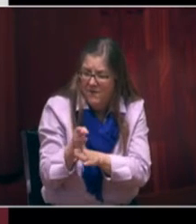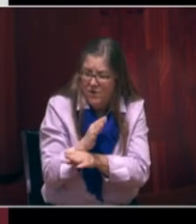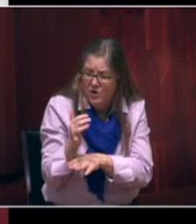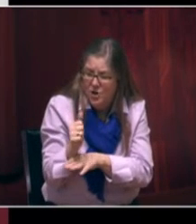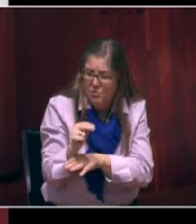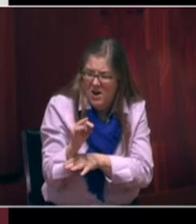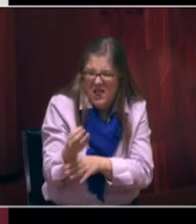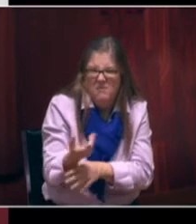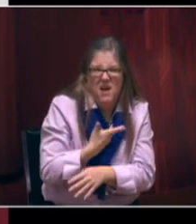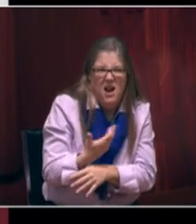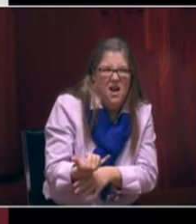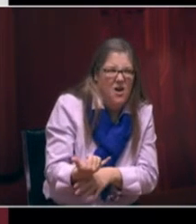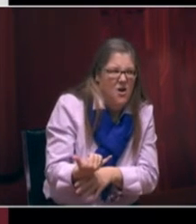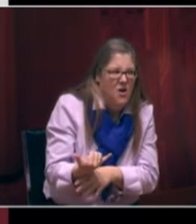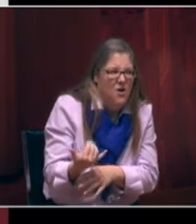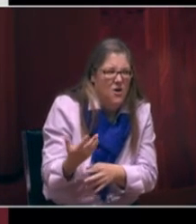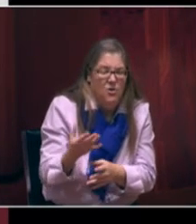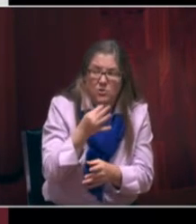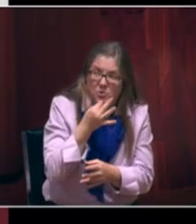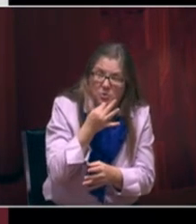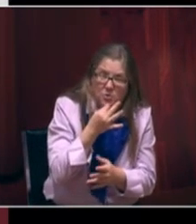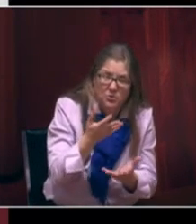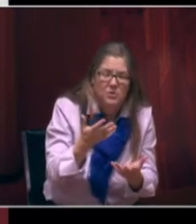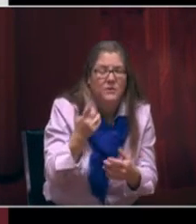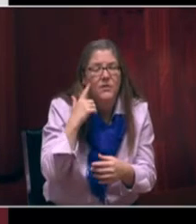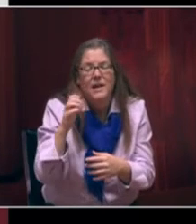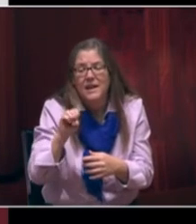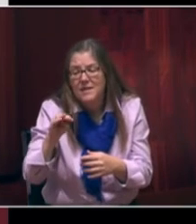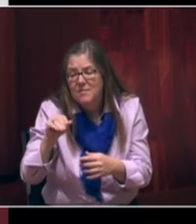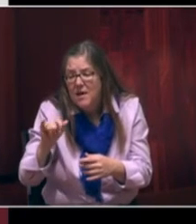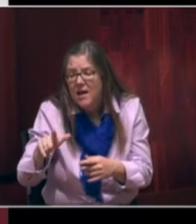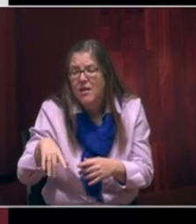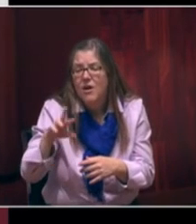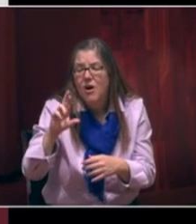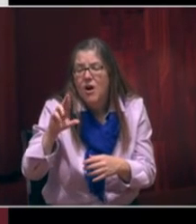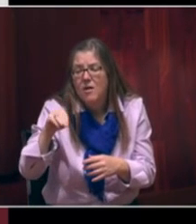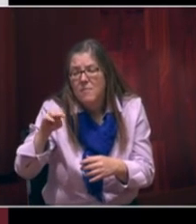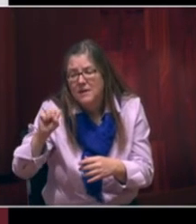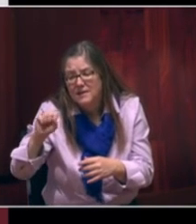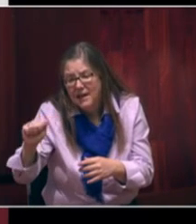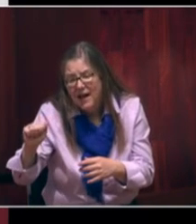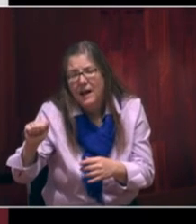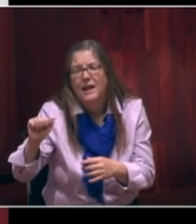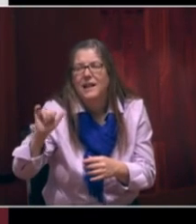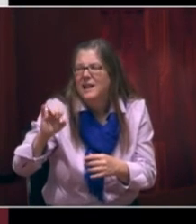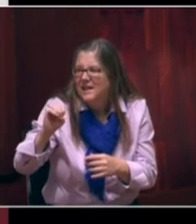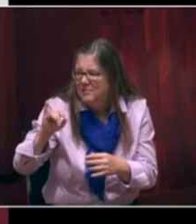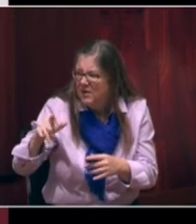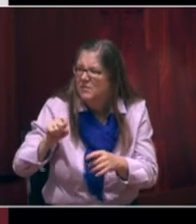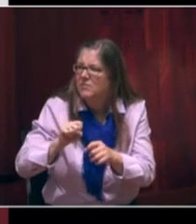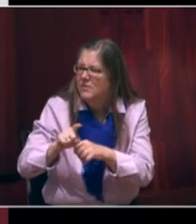can, or very soon. For the email and the RMSA, that's the email address we'd like you to send it to,